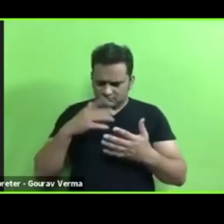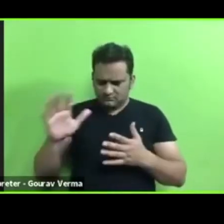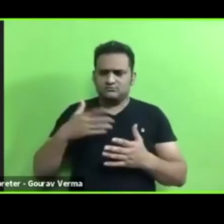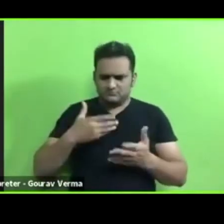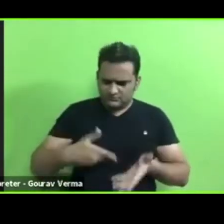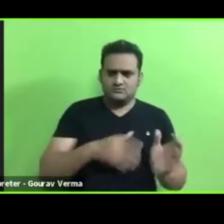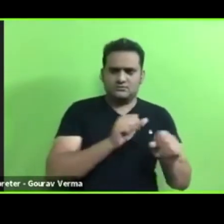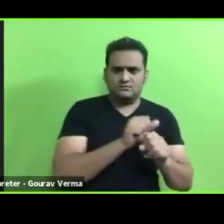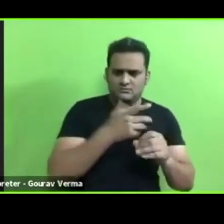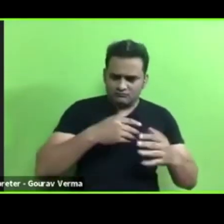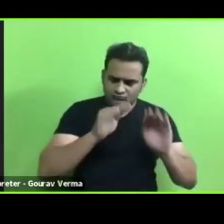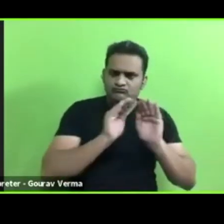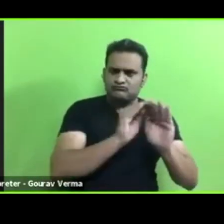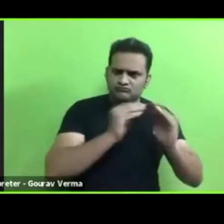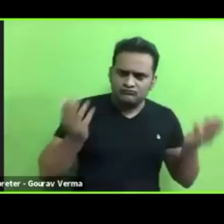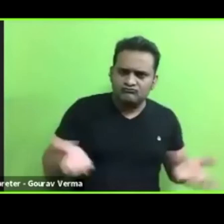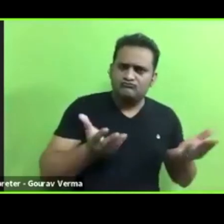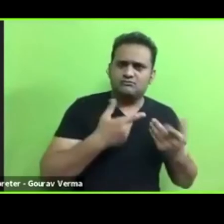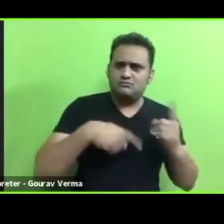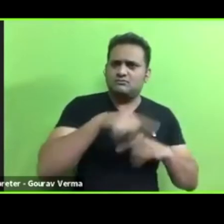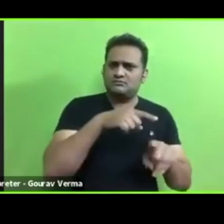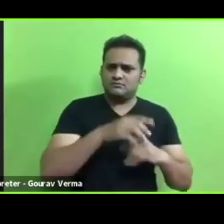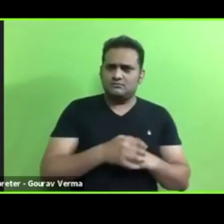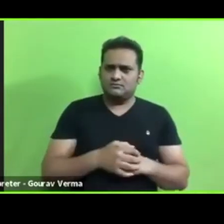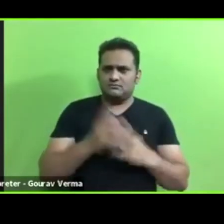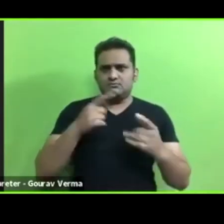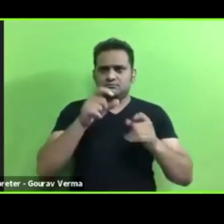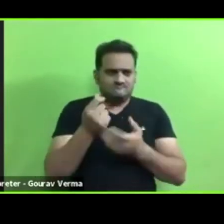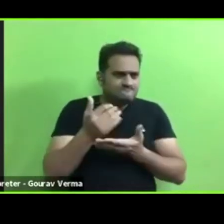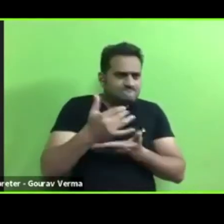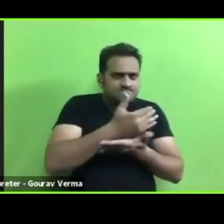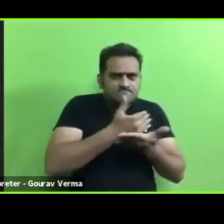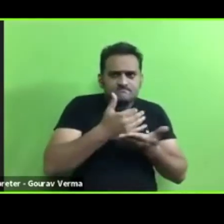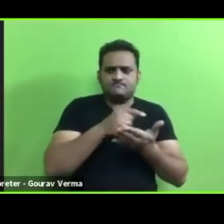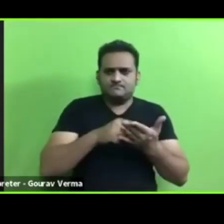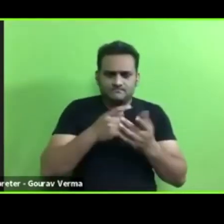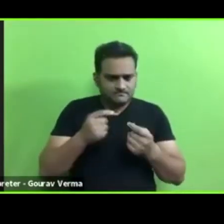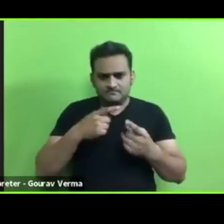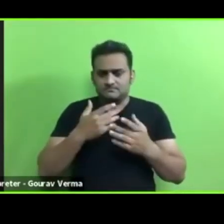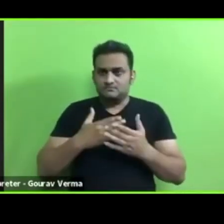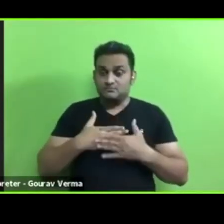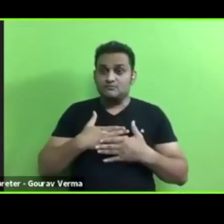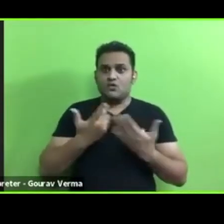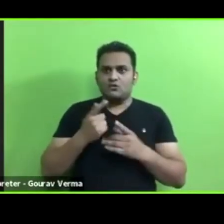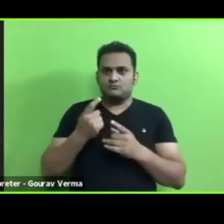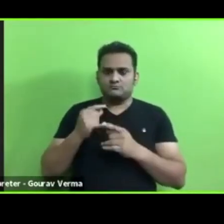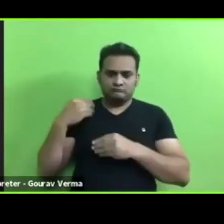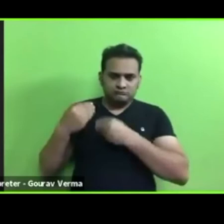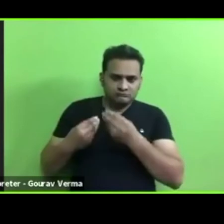want to support actively. And of course, tries to gather funds and utilizes his cultural capital that he